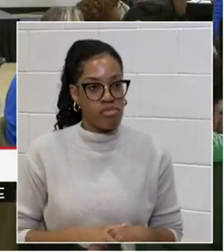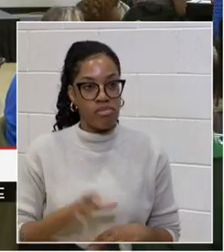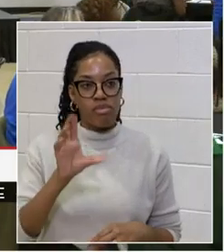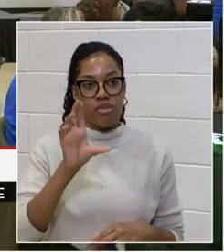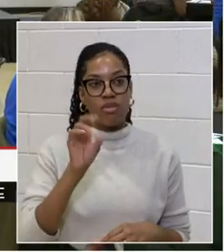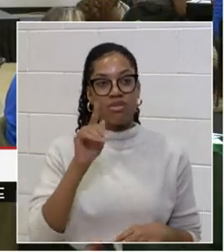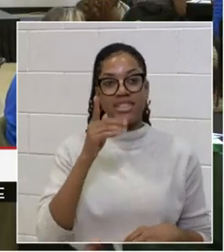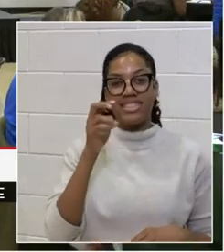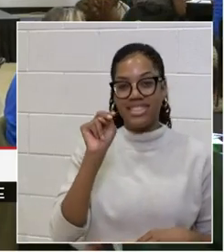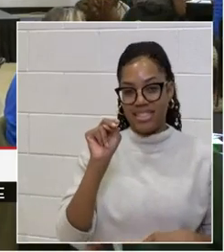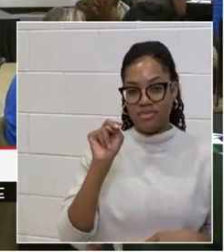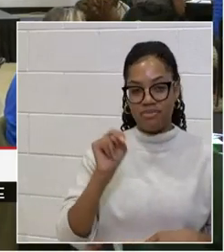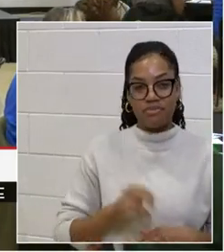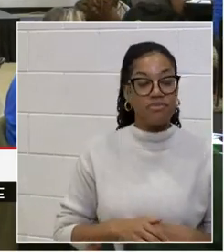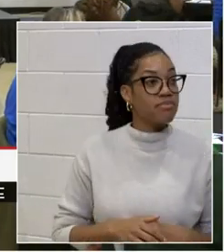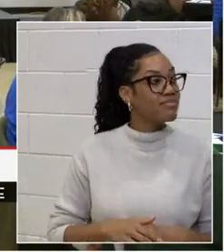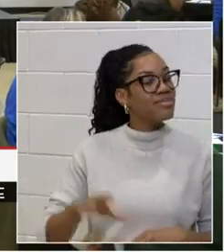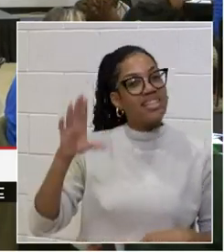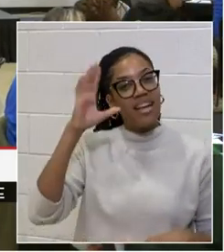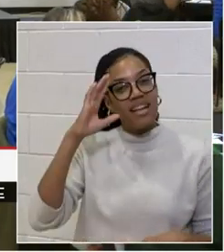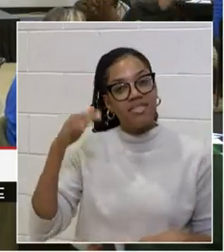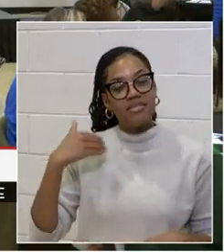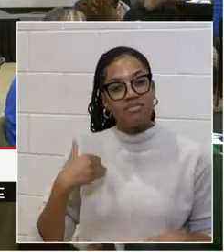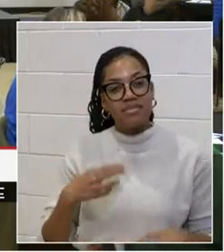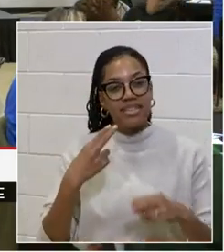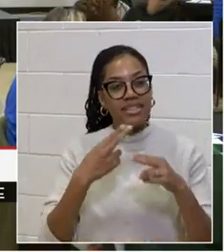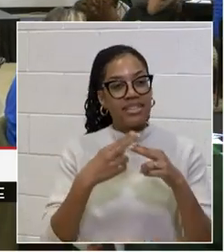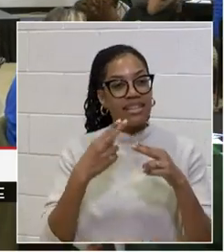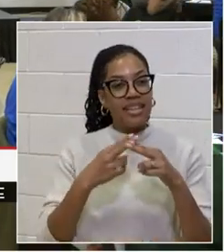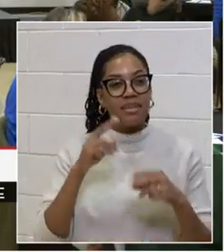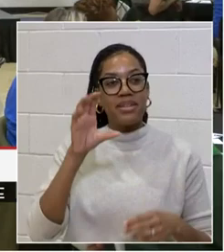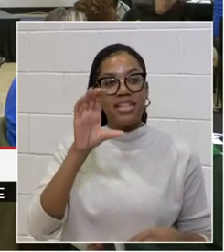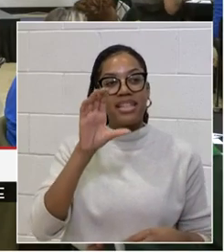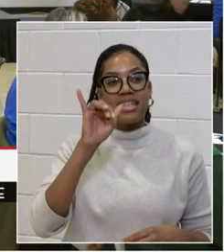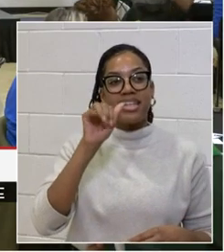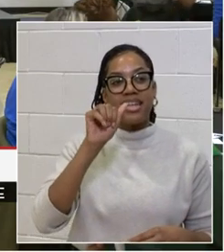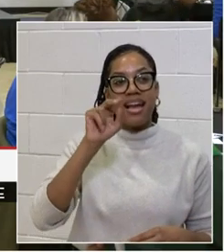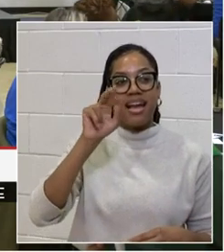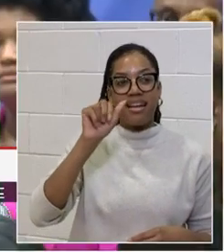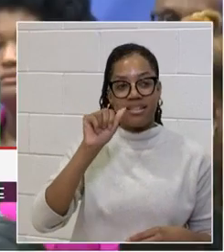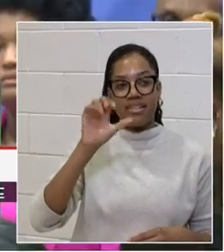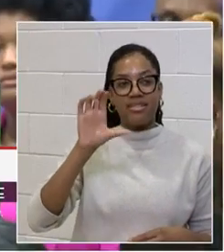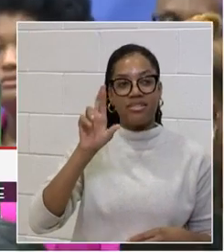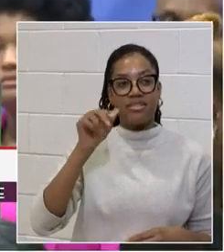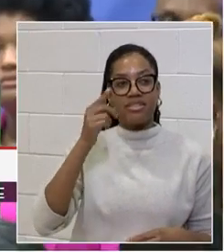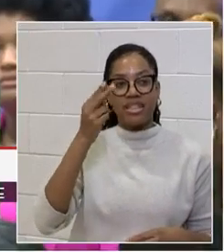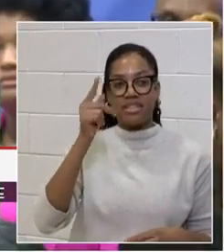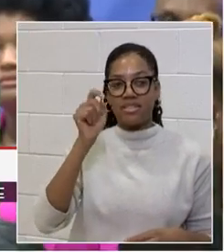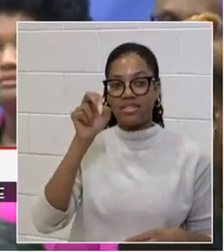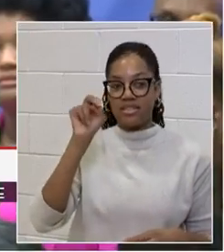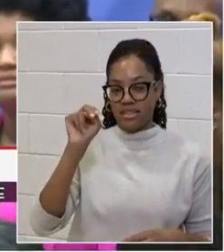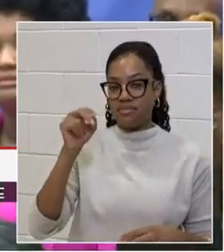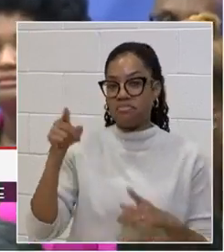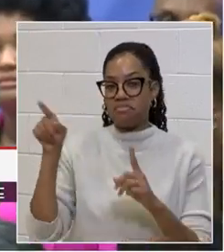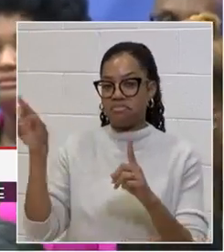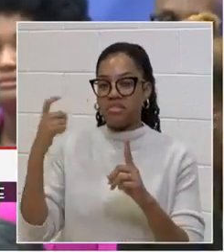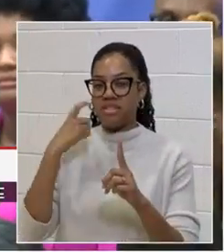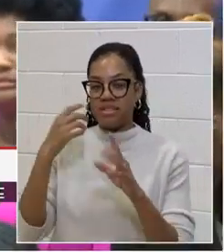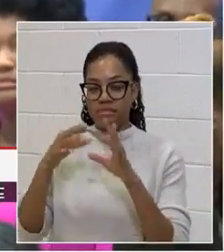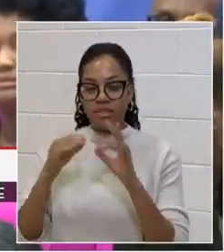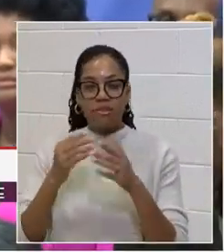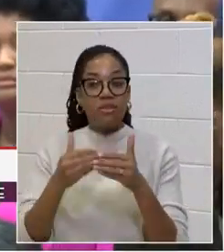Good evening, everyone. My name is Kiana, as Deputy Chief of Staff Walker just mentioned. But before I get started, I actually would like a